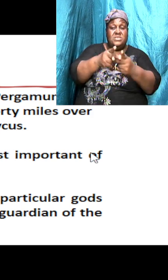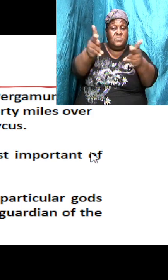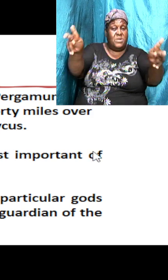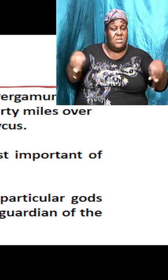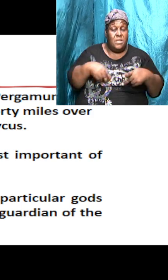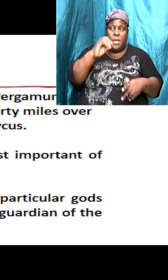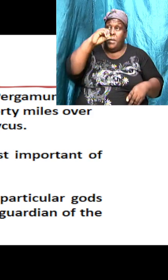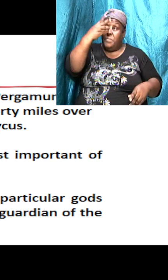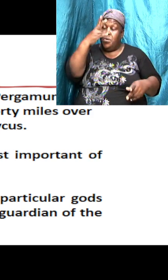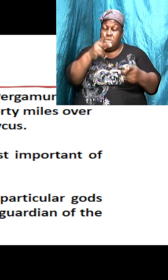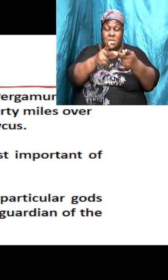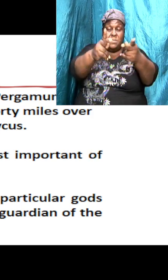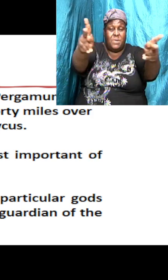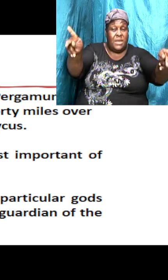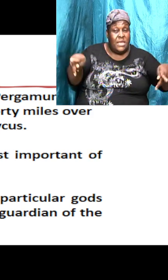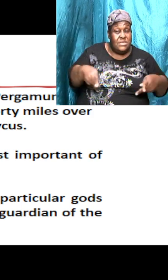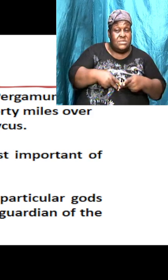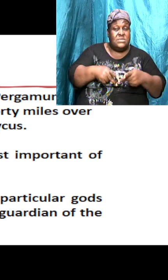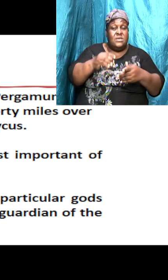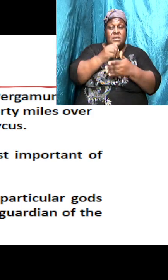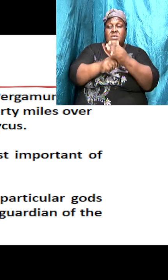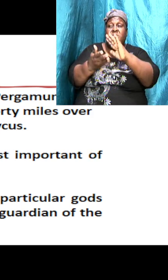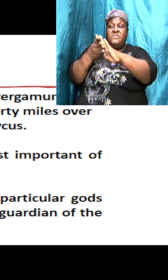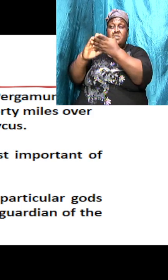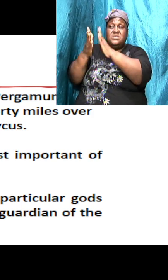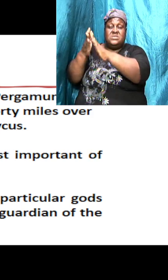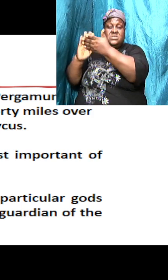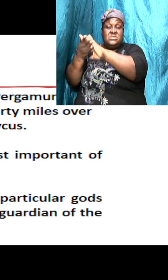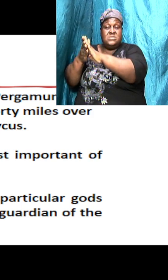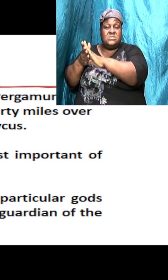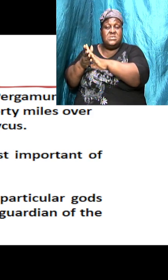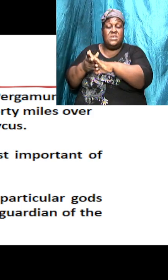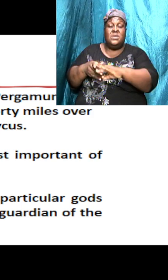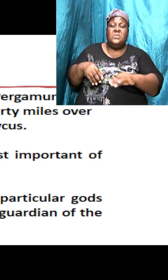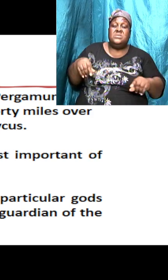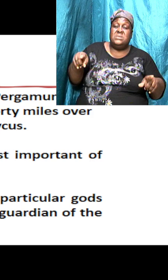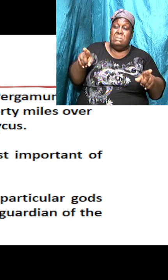the place. Some of these cities before were like